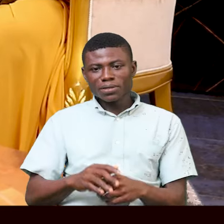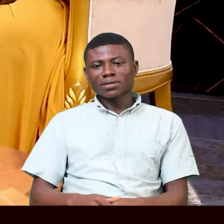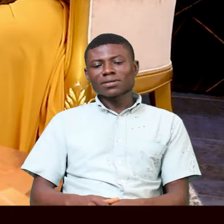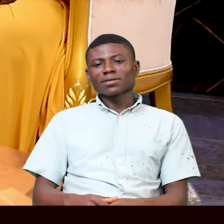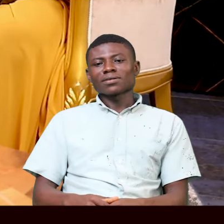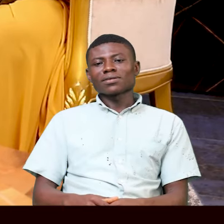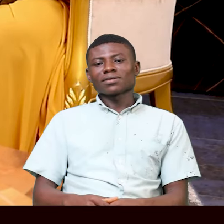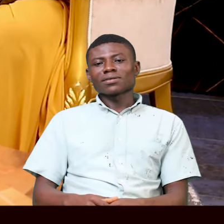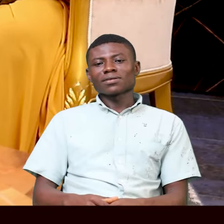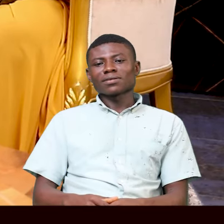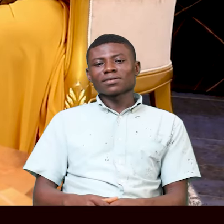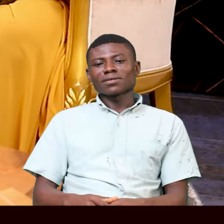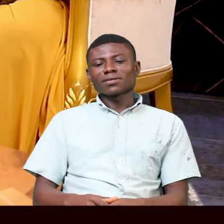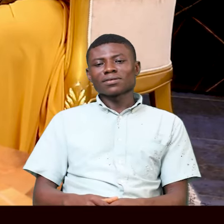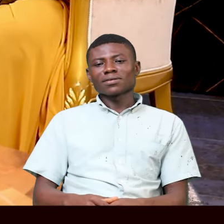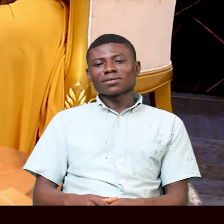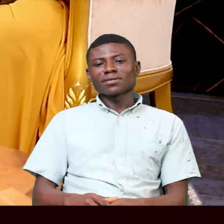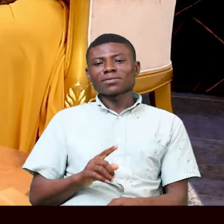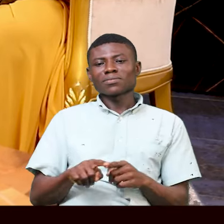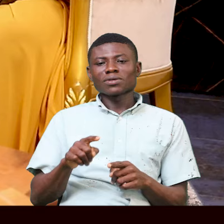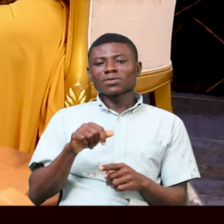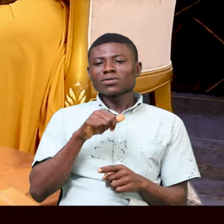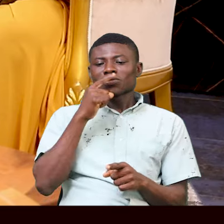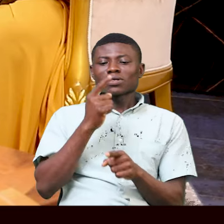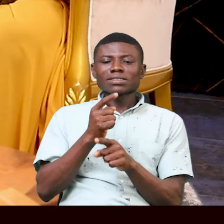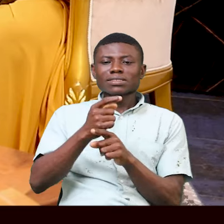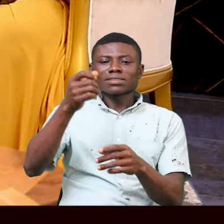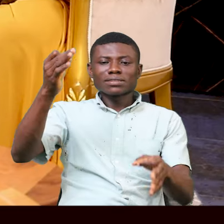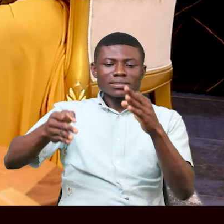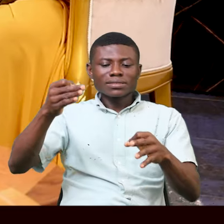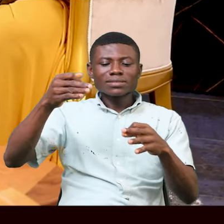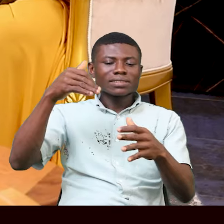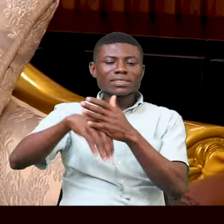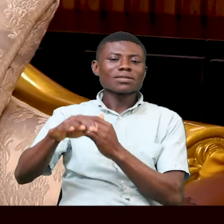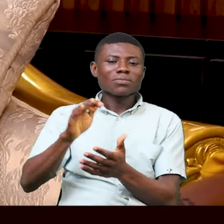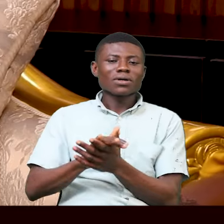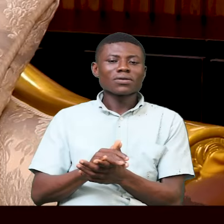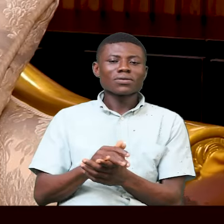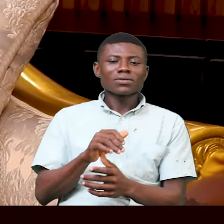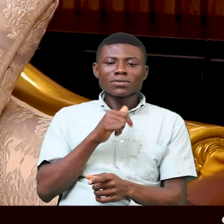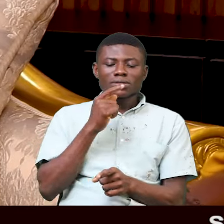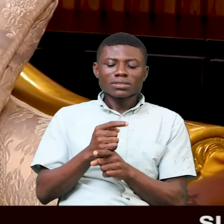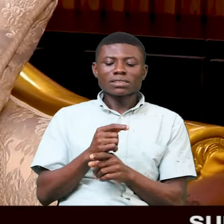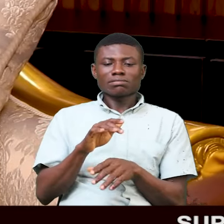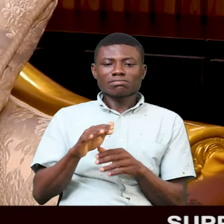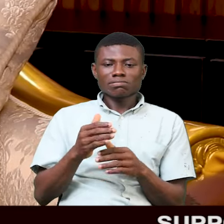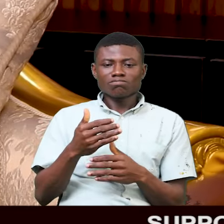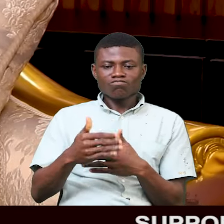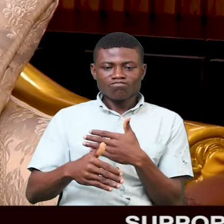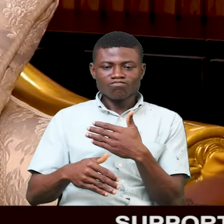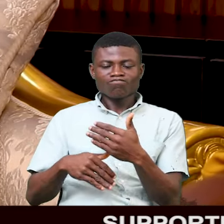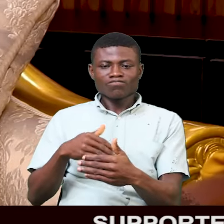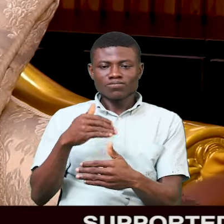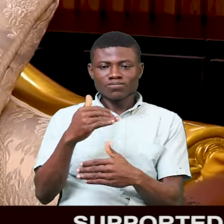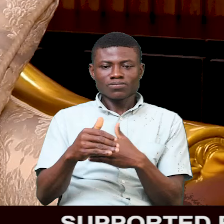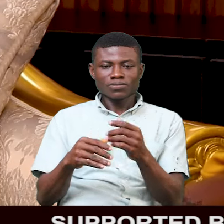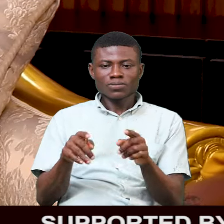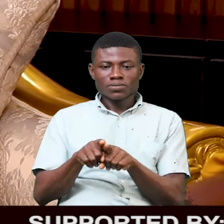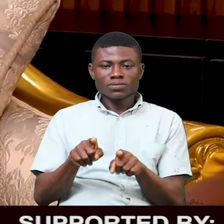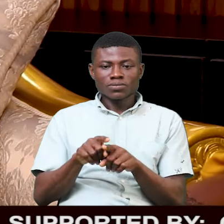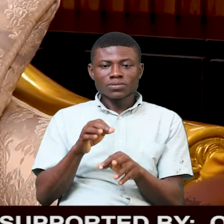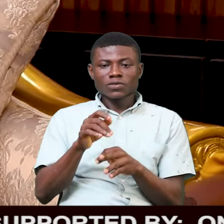me demand. So you don't jump in marriage. You step in and our face, so we